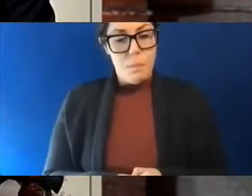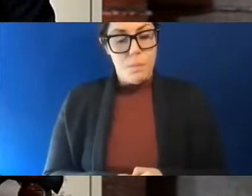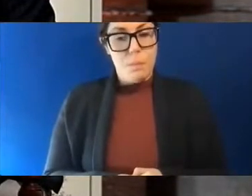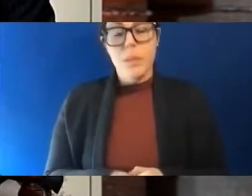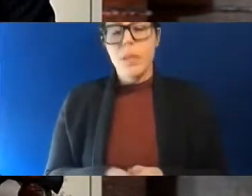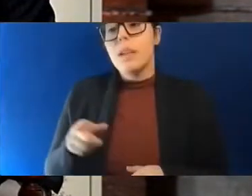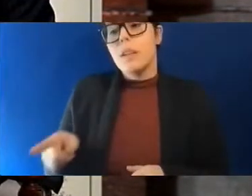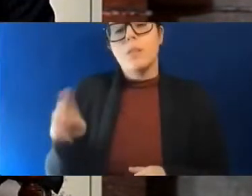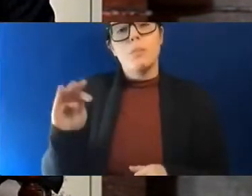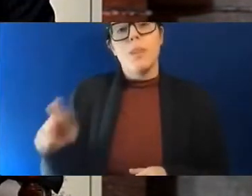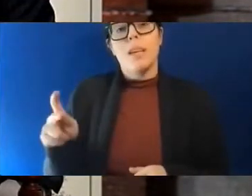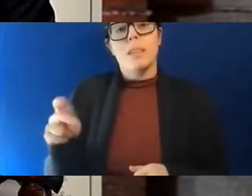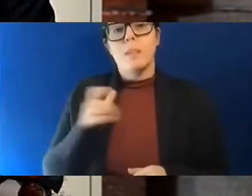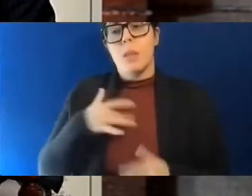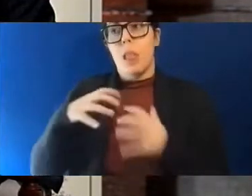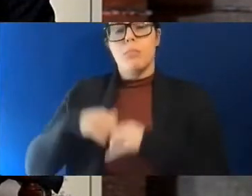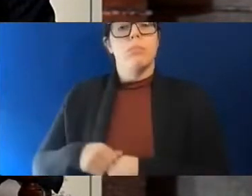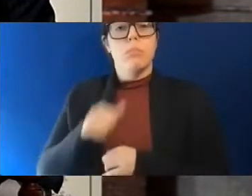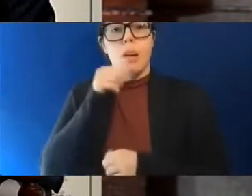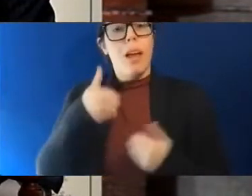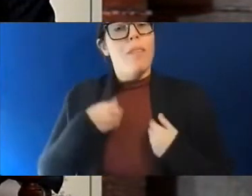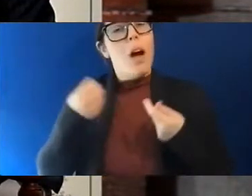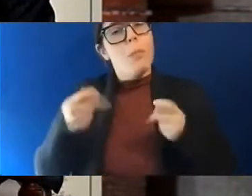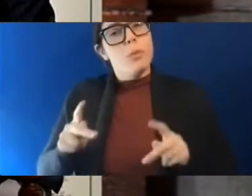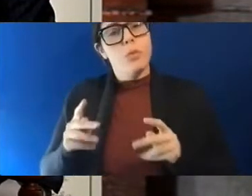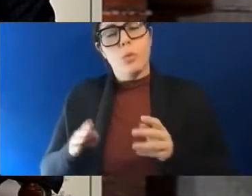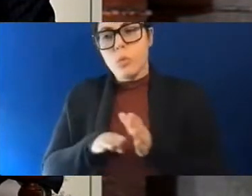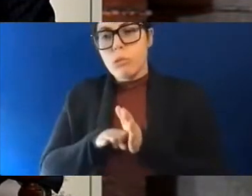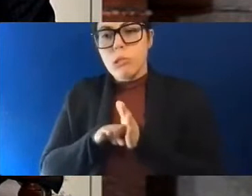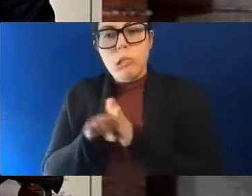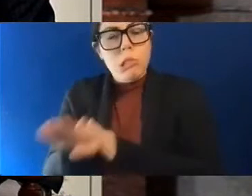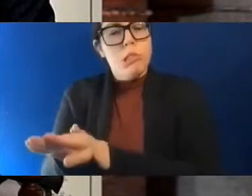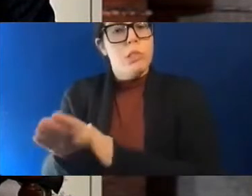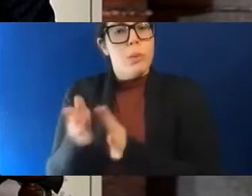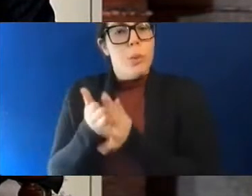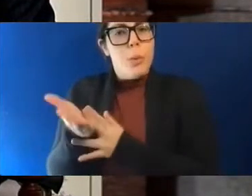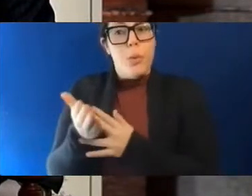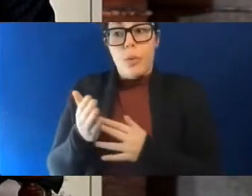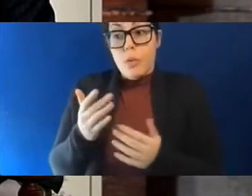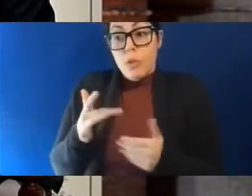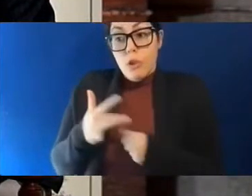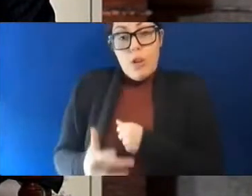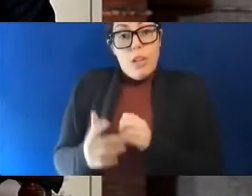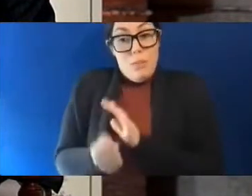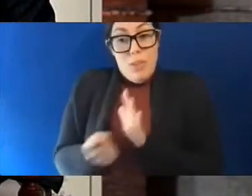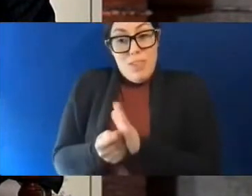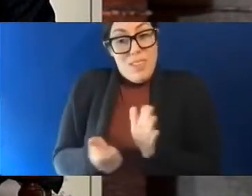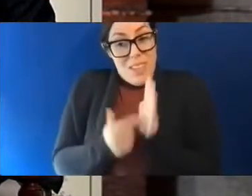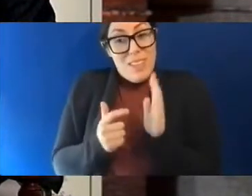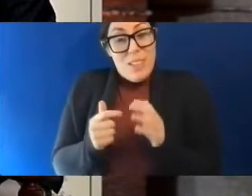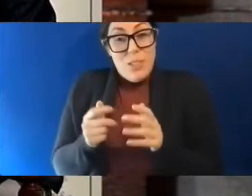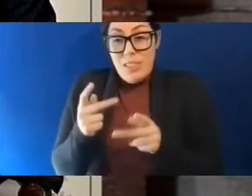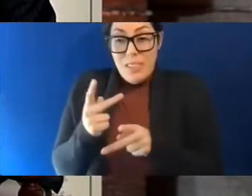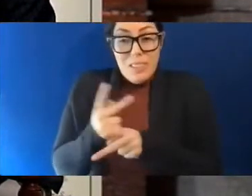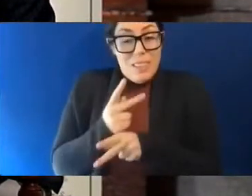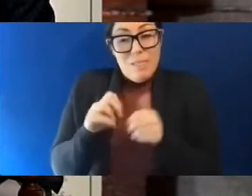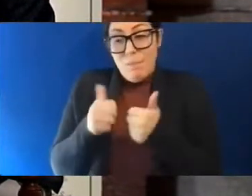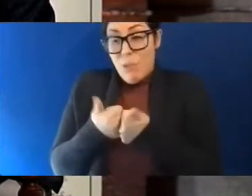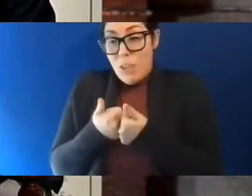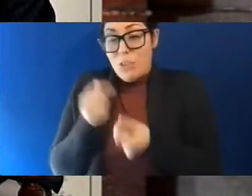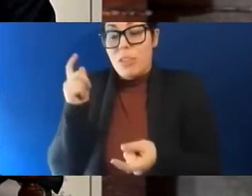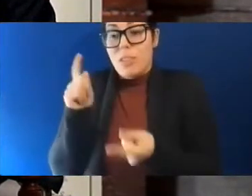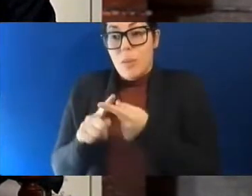They don't get an opportunity to live through the critical early periods that are necessary before they can actually take